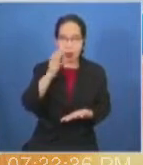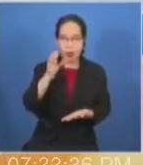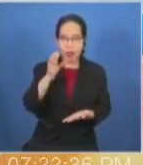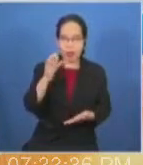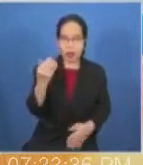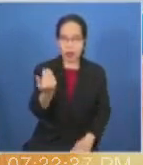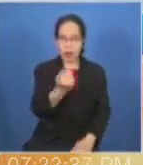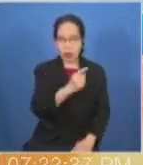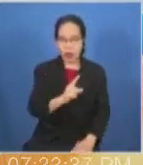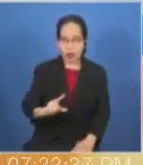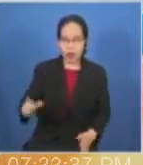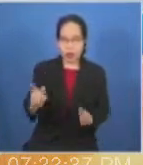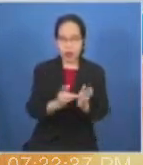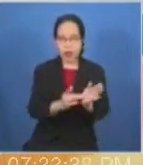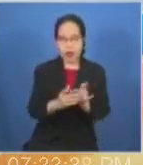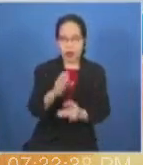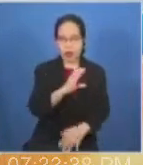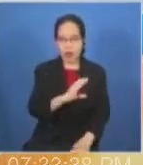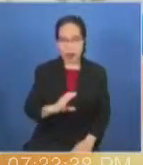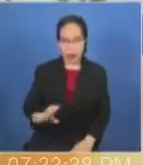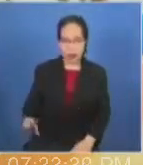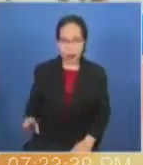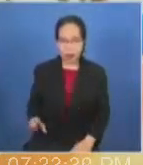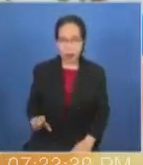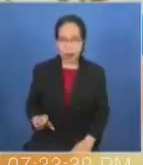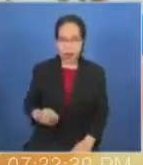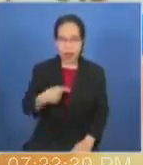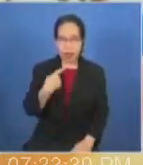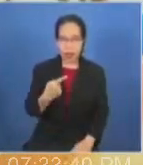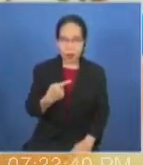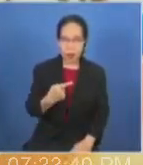righteousness commanded by our Lord Jesus Christ.